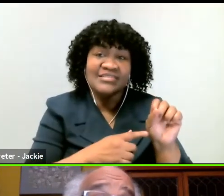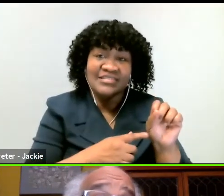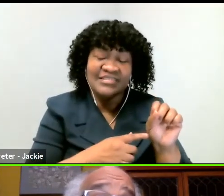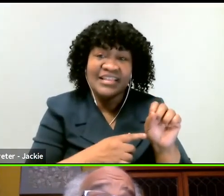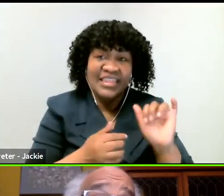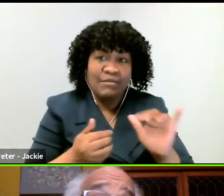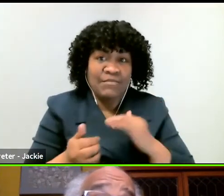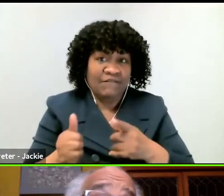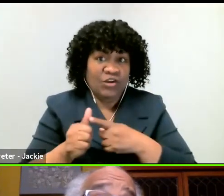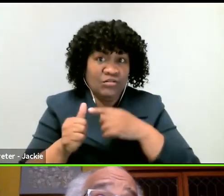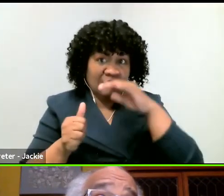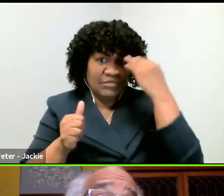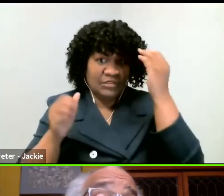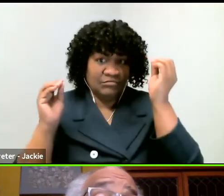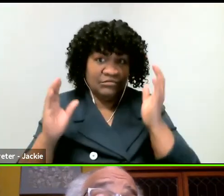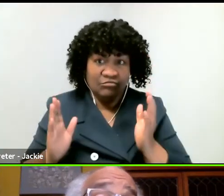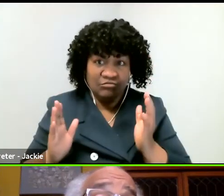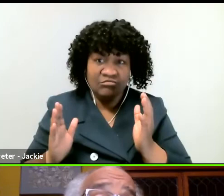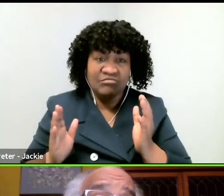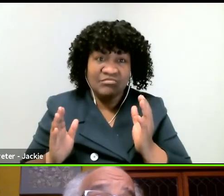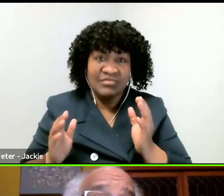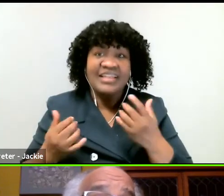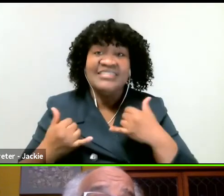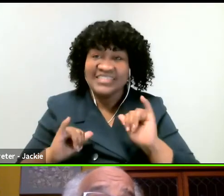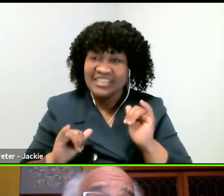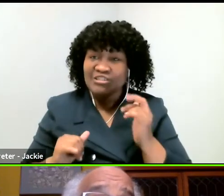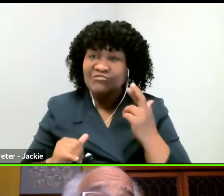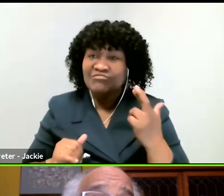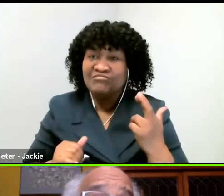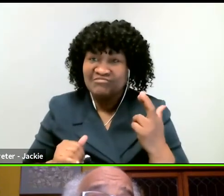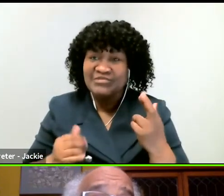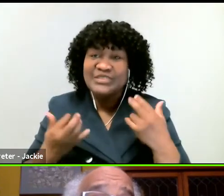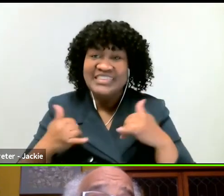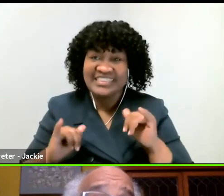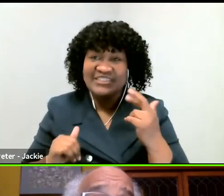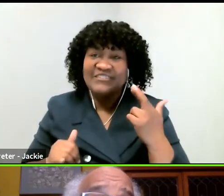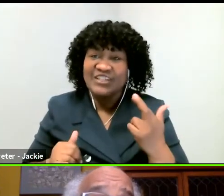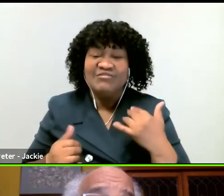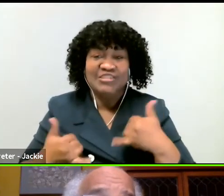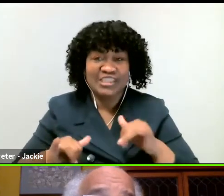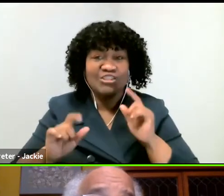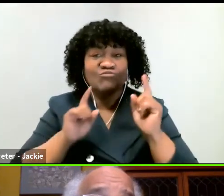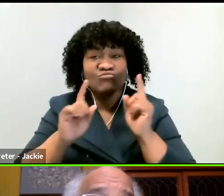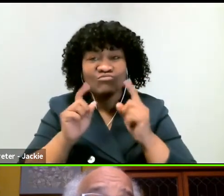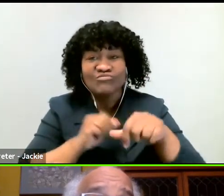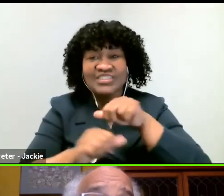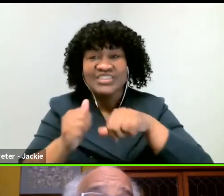and we're still friends. We still talk.